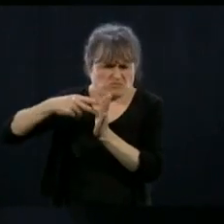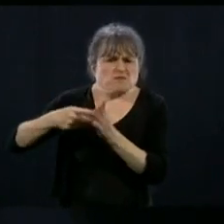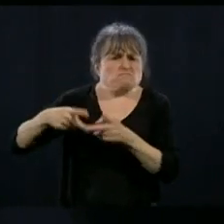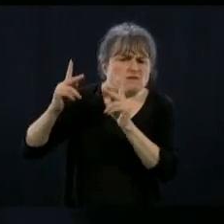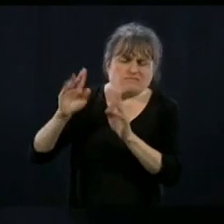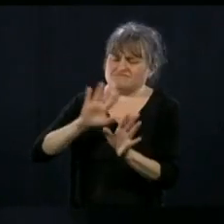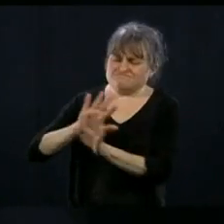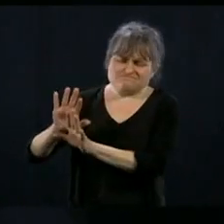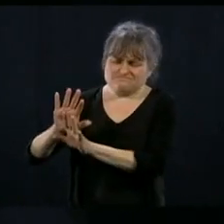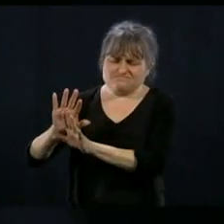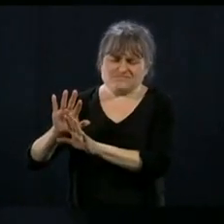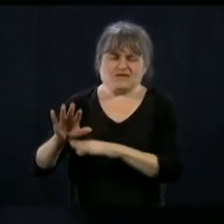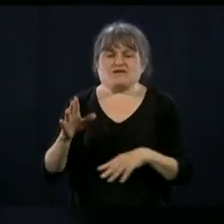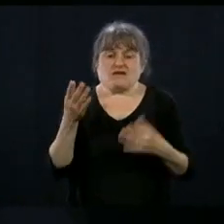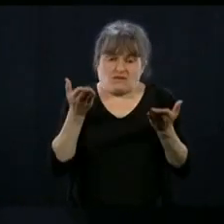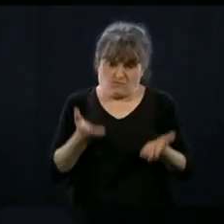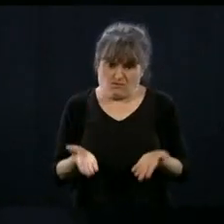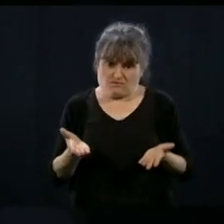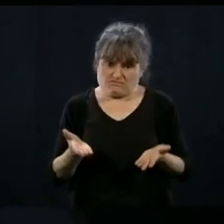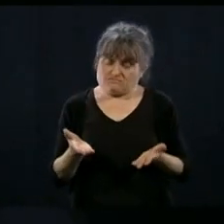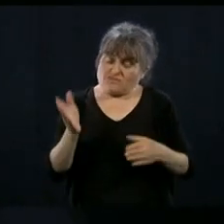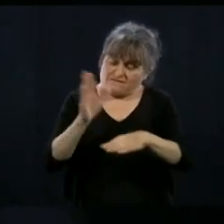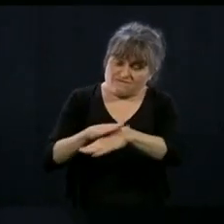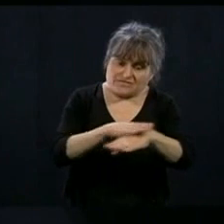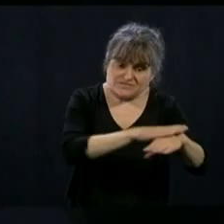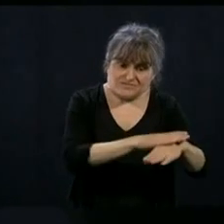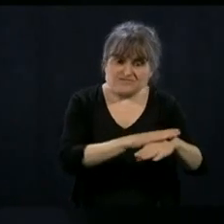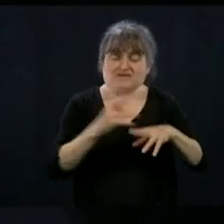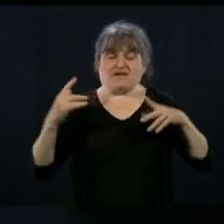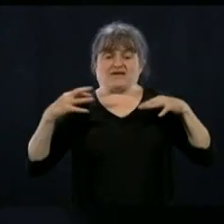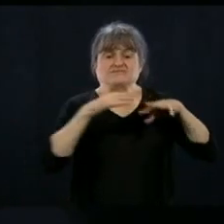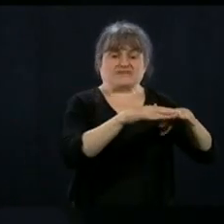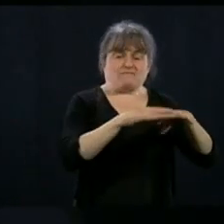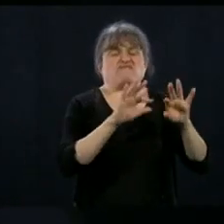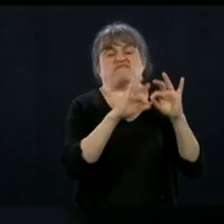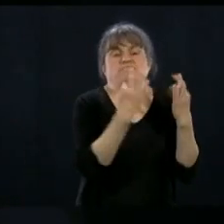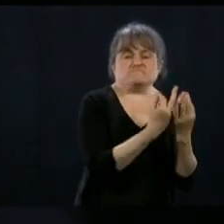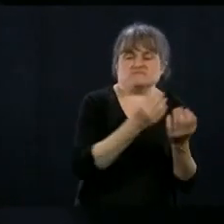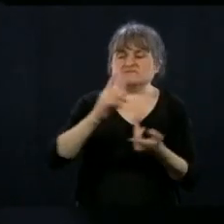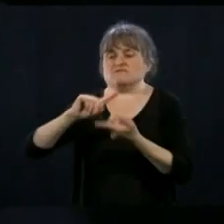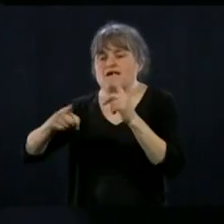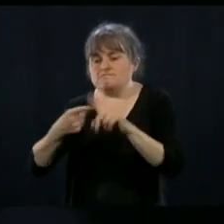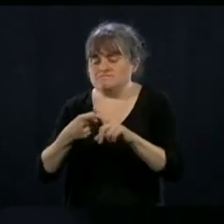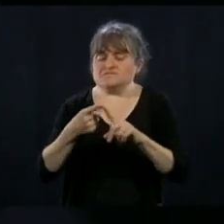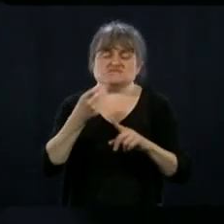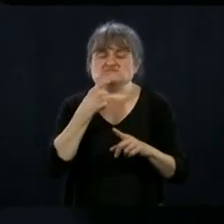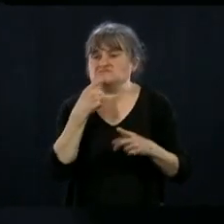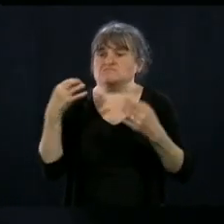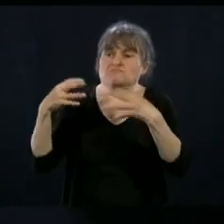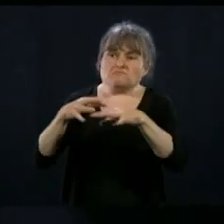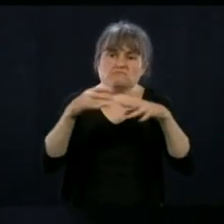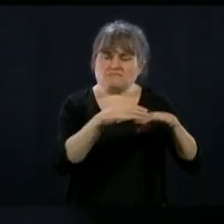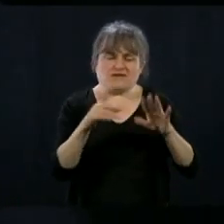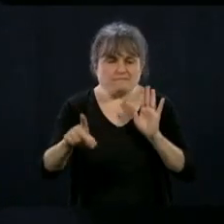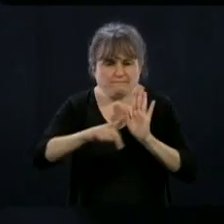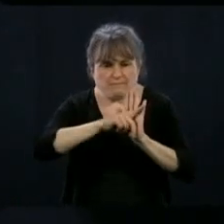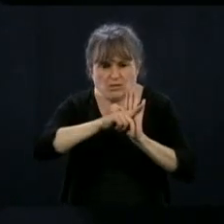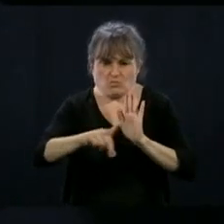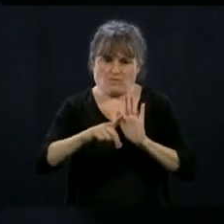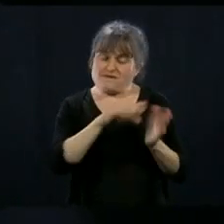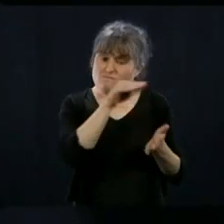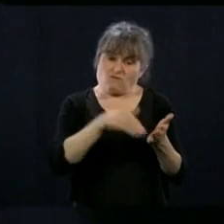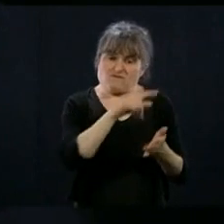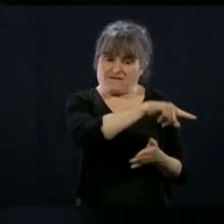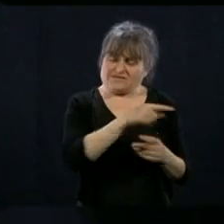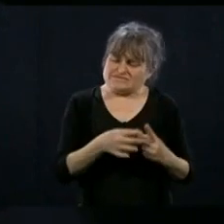please, if we want to be able to deconfine, particularly in Montreal, no gatherings. The fight is not